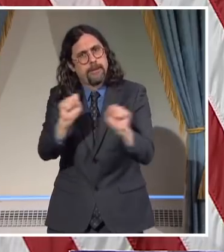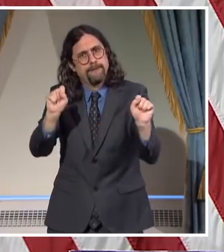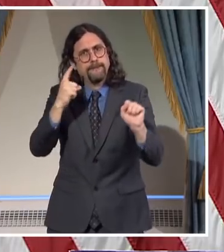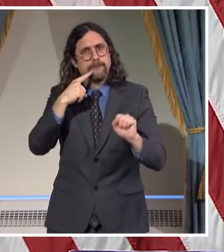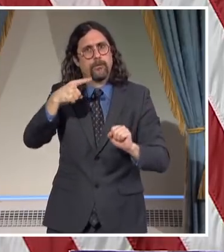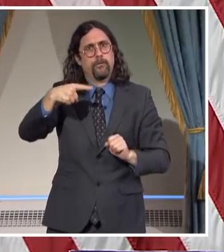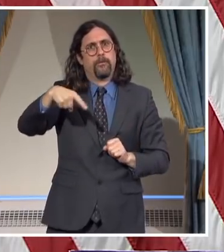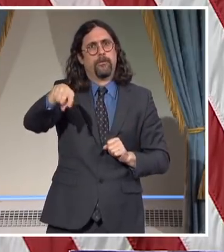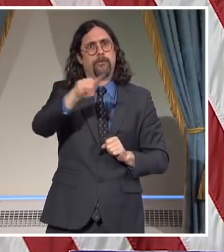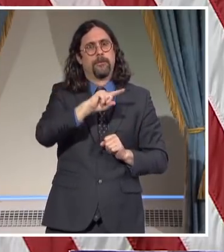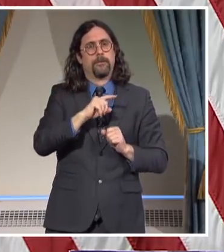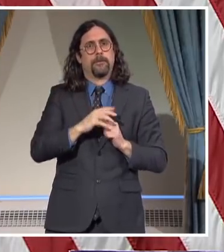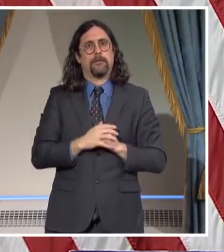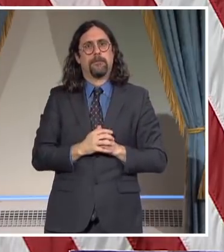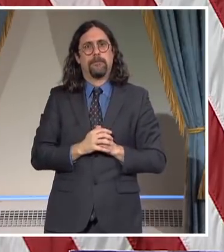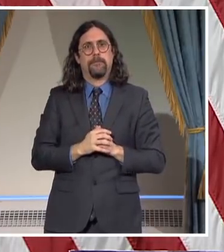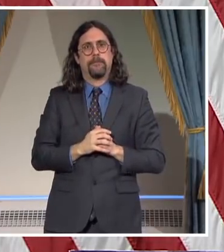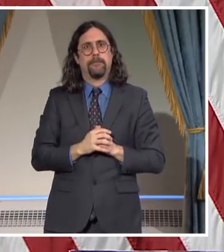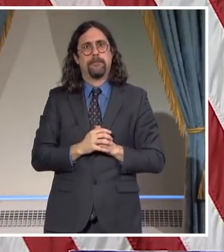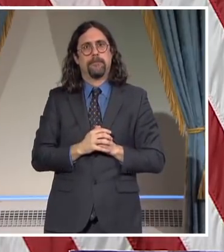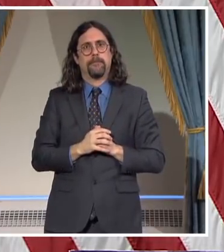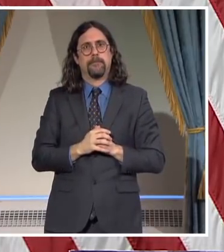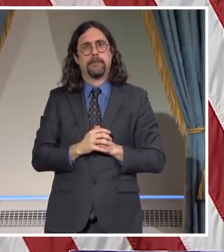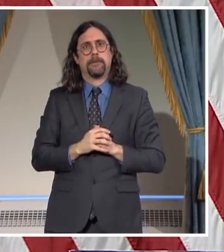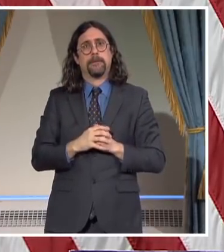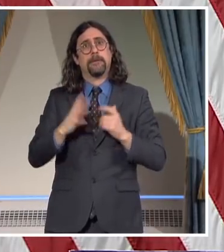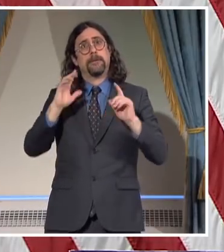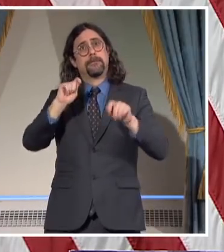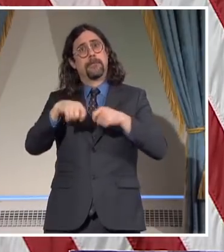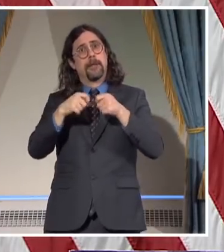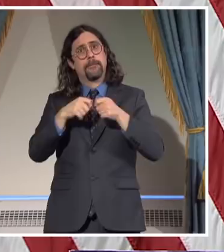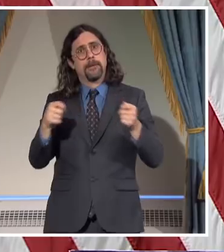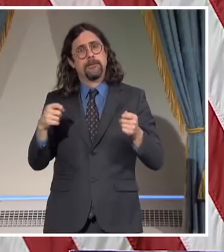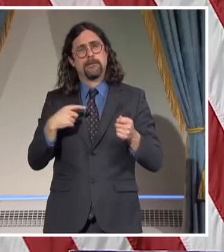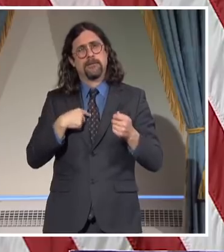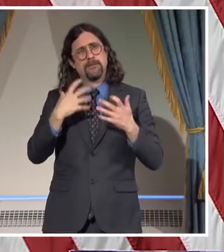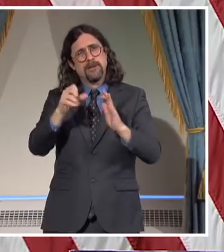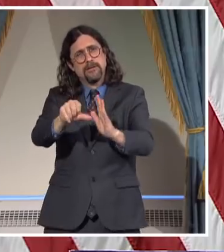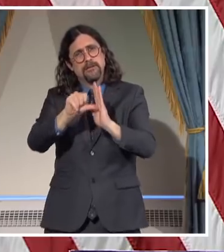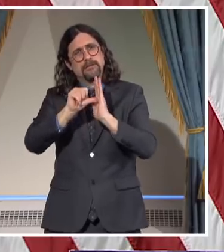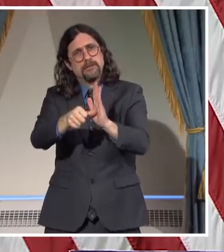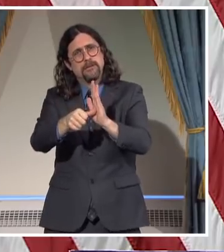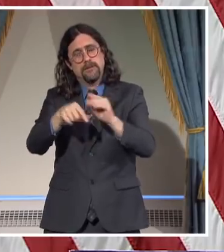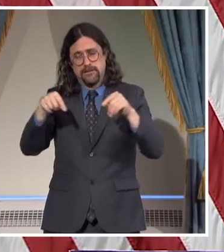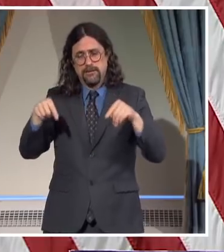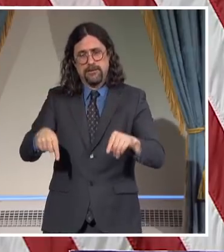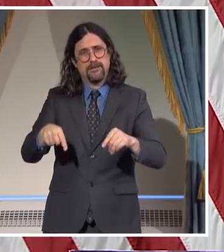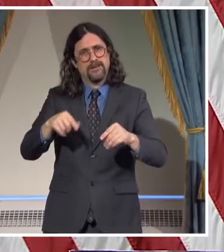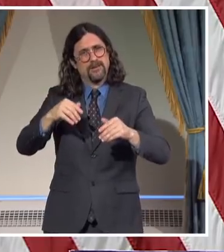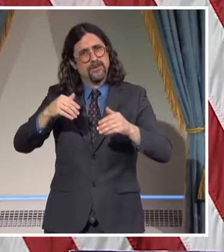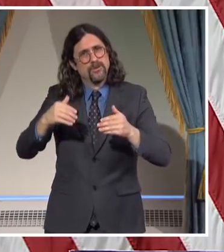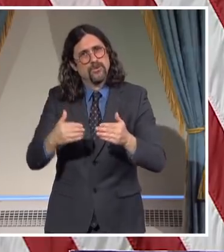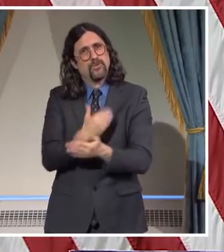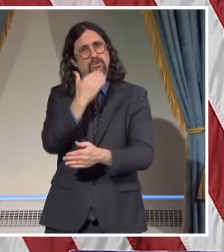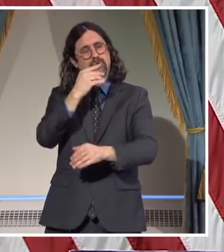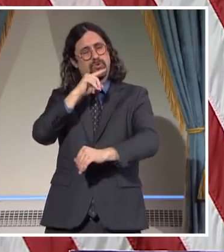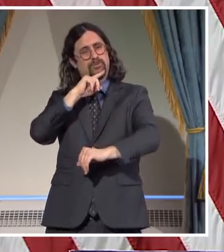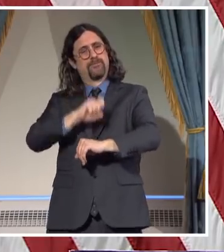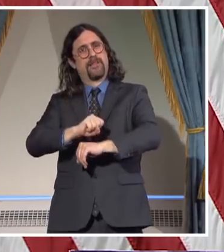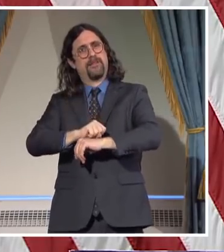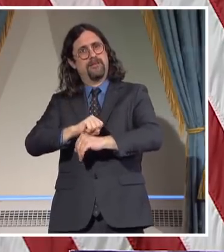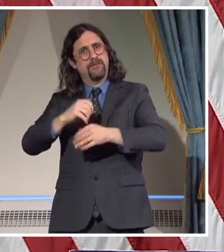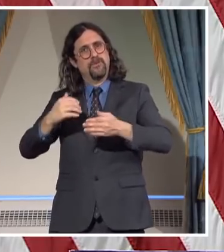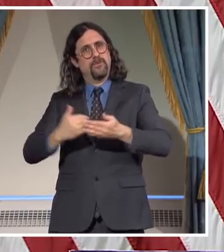to everyone about this new reality we are living in. It is very easy to feel alone in a situation like